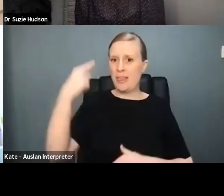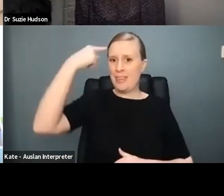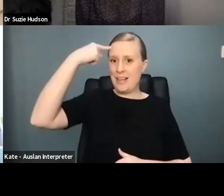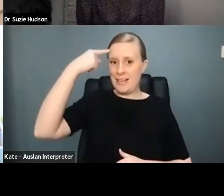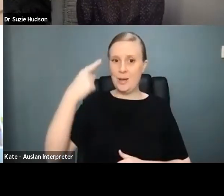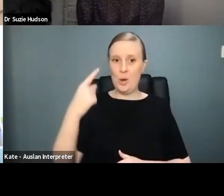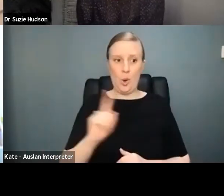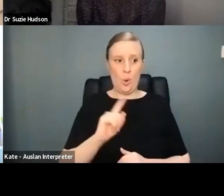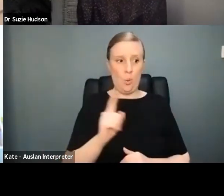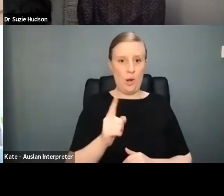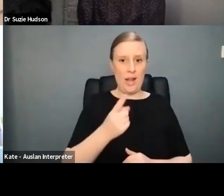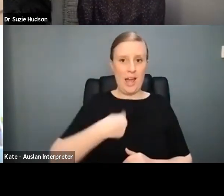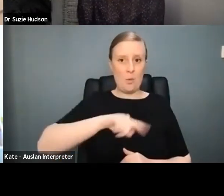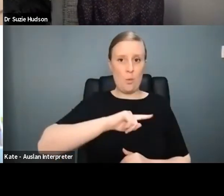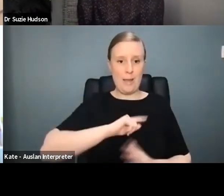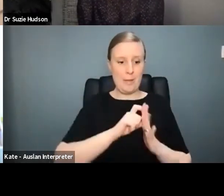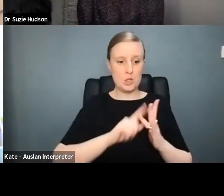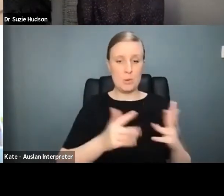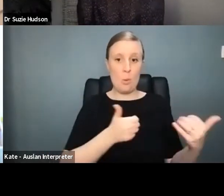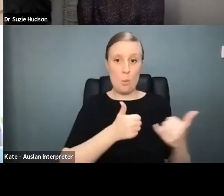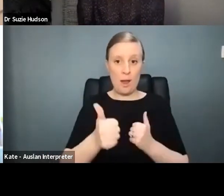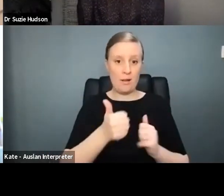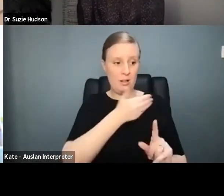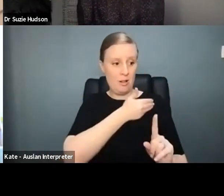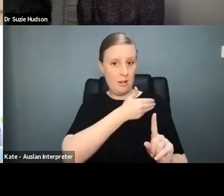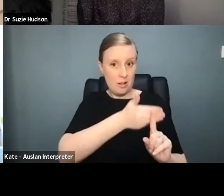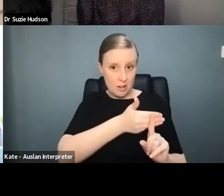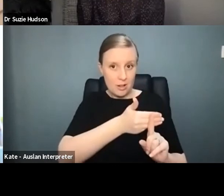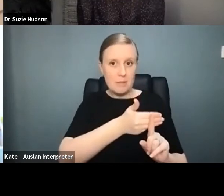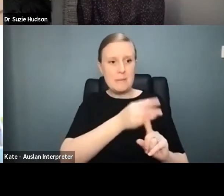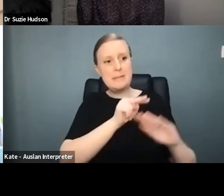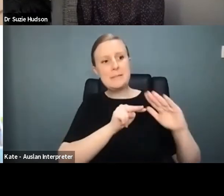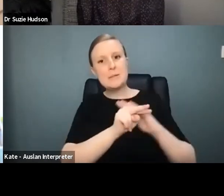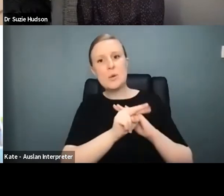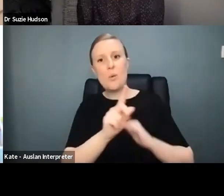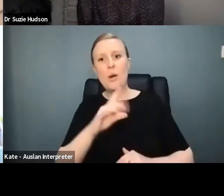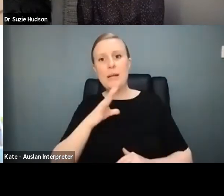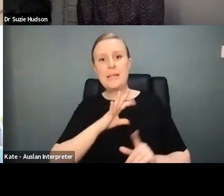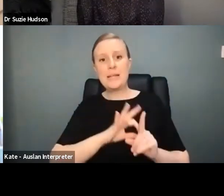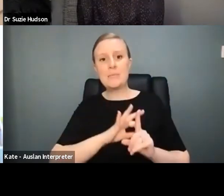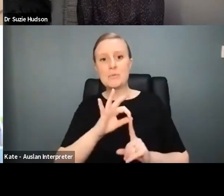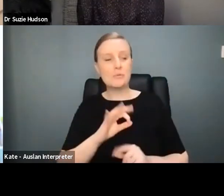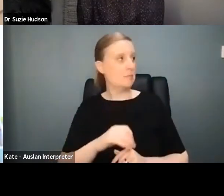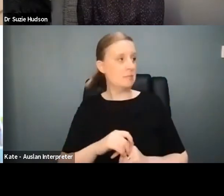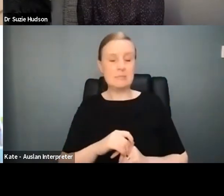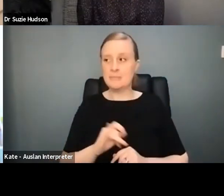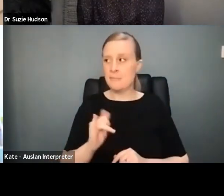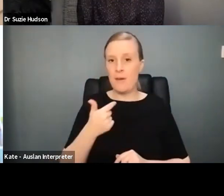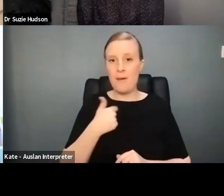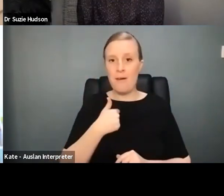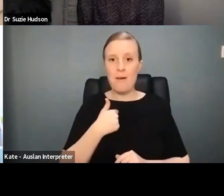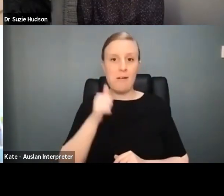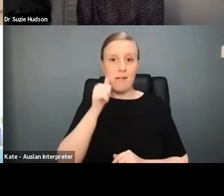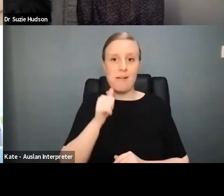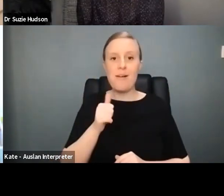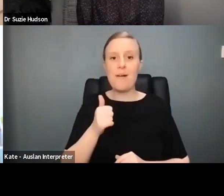on? And it would have been good to hear from each of us. I mean, I might be cheeky. Like, why don't we, if I go 2 minutes over